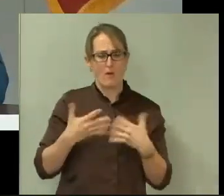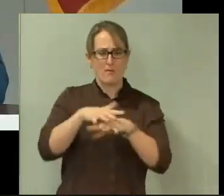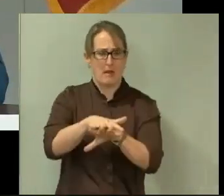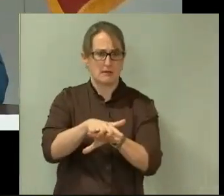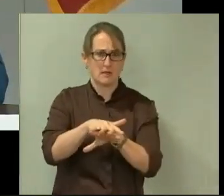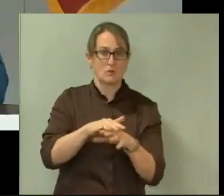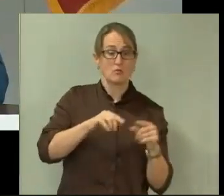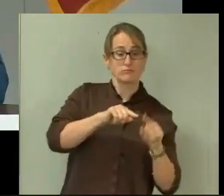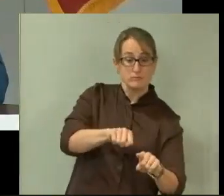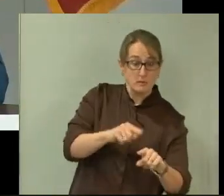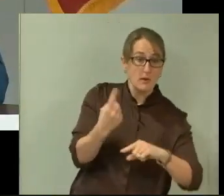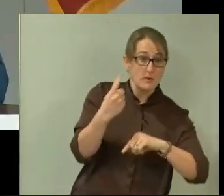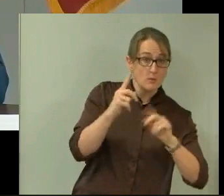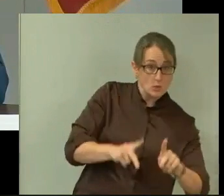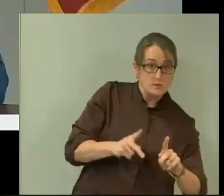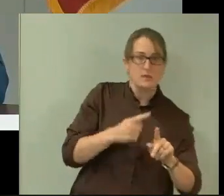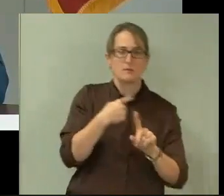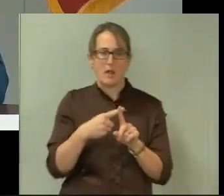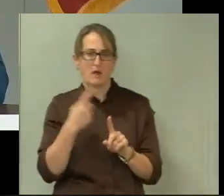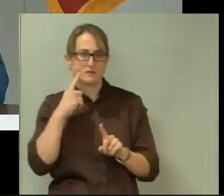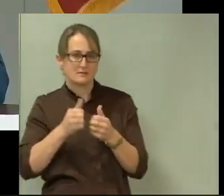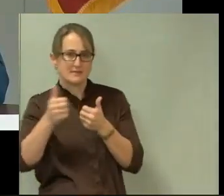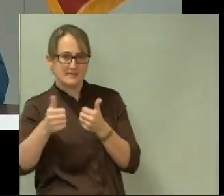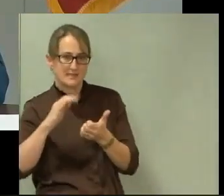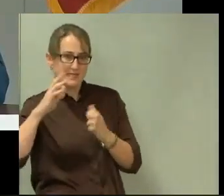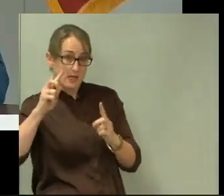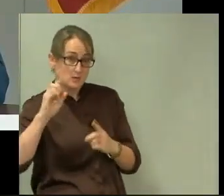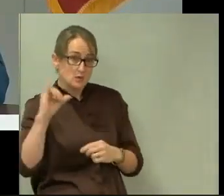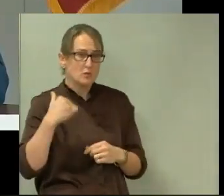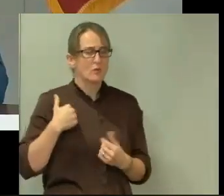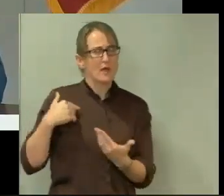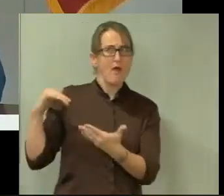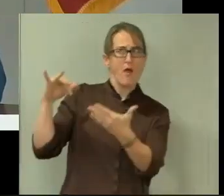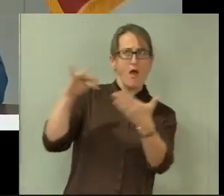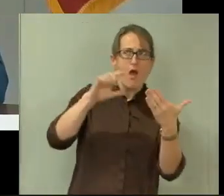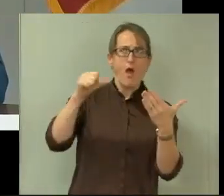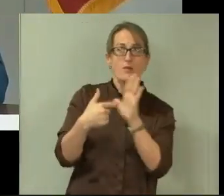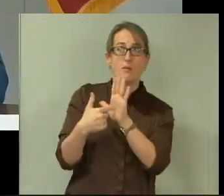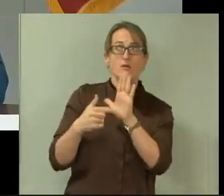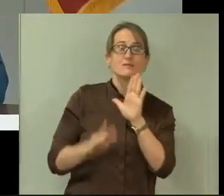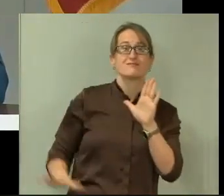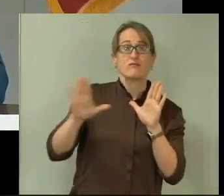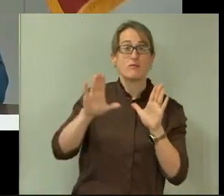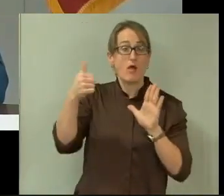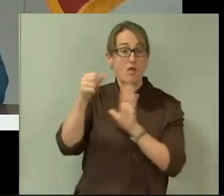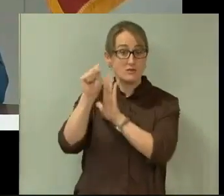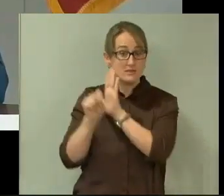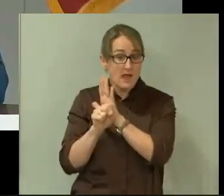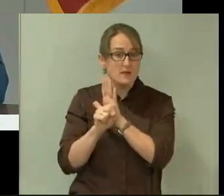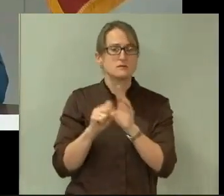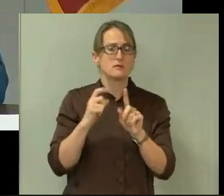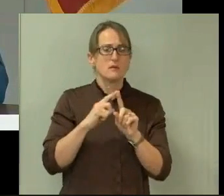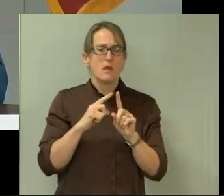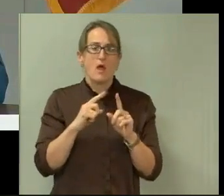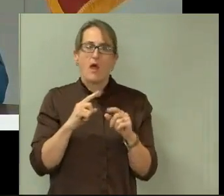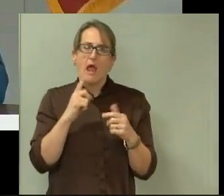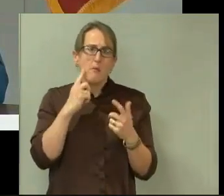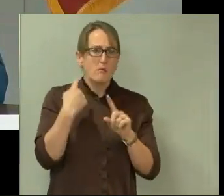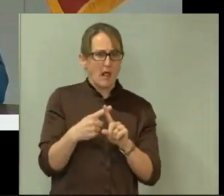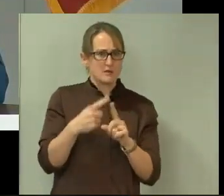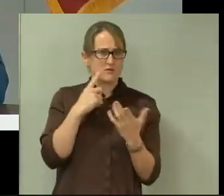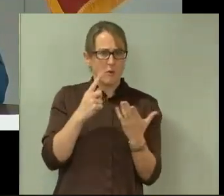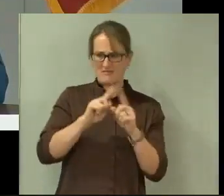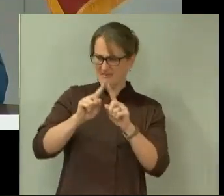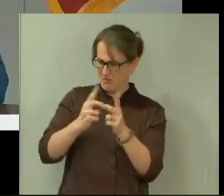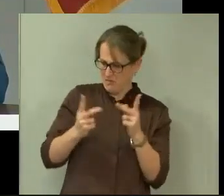been discussing different models that we've learned from not only across the state, but across from the country as well. Throughout the entire